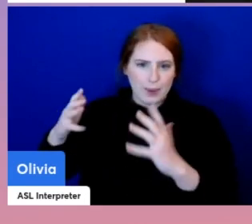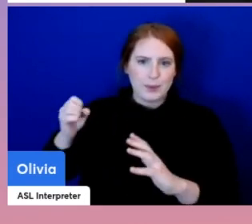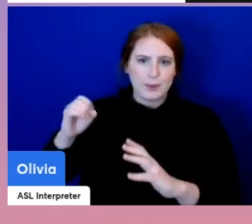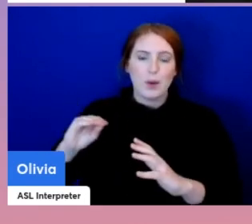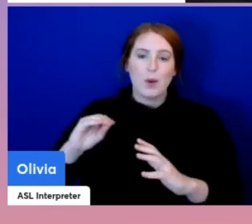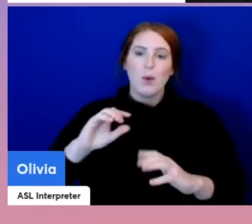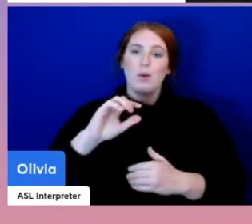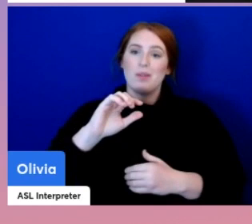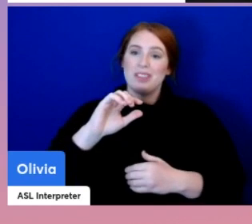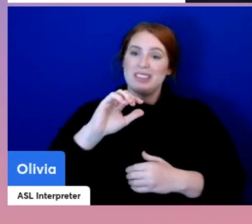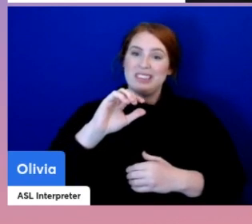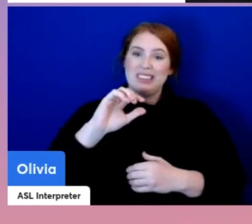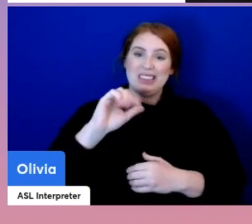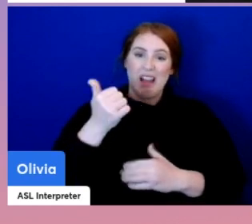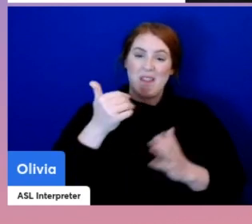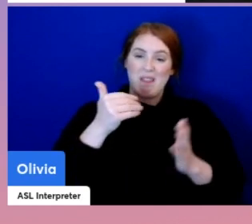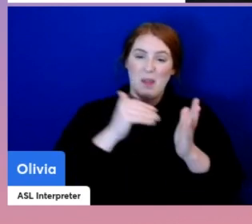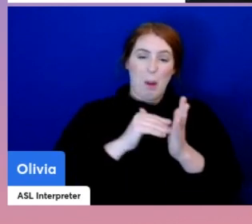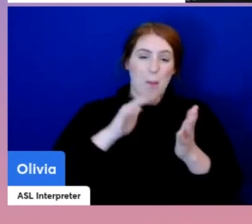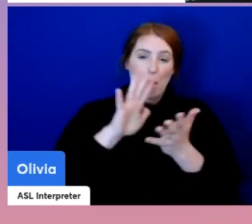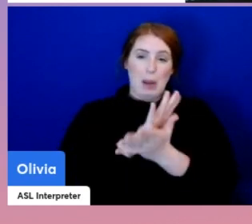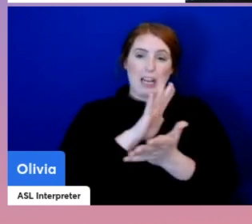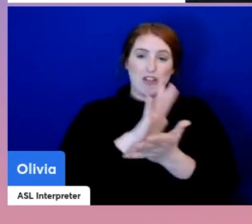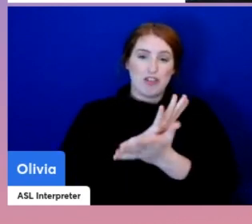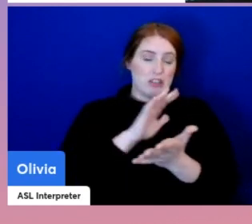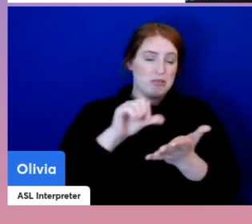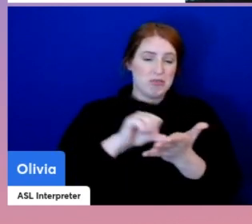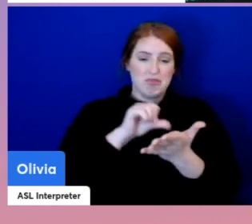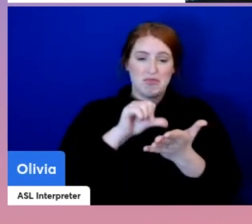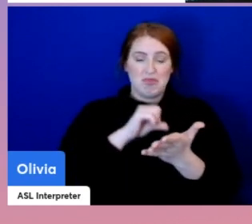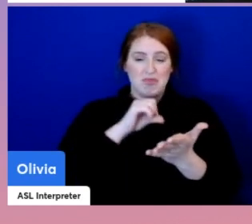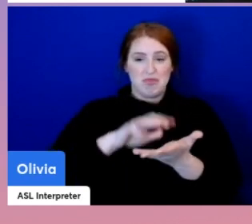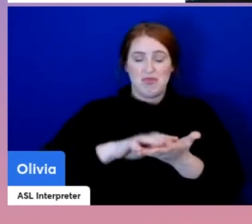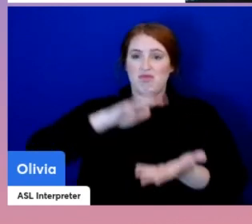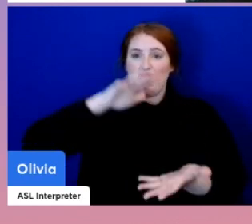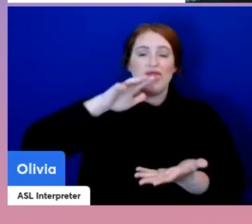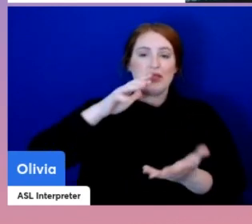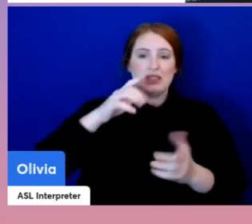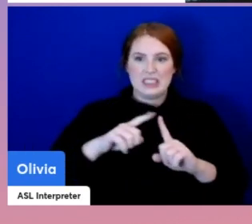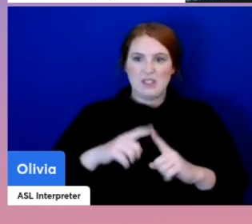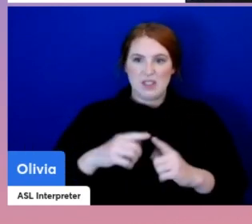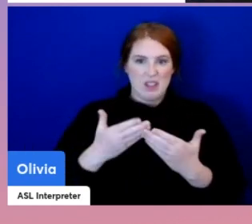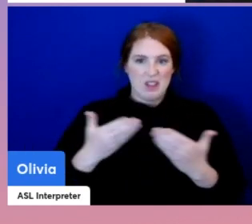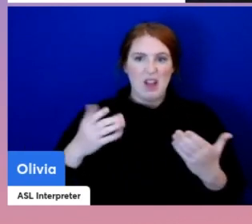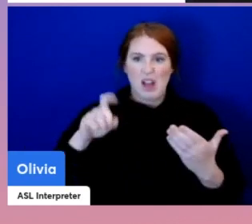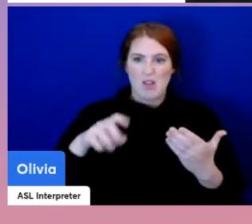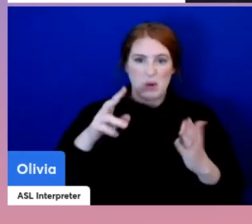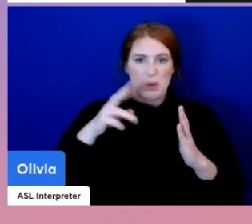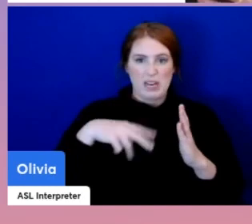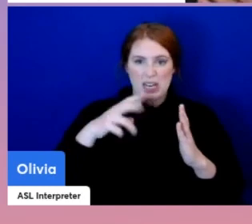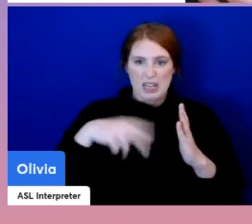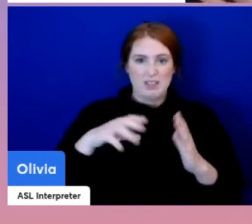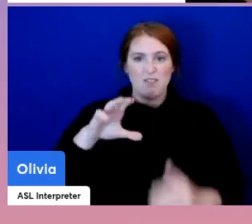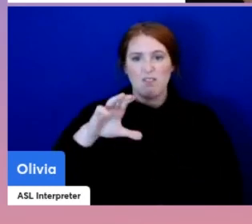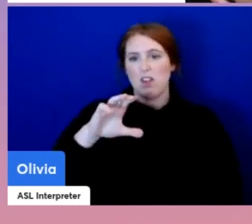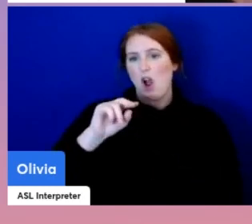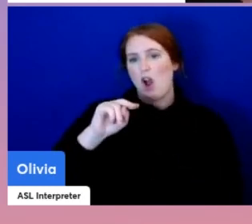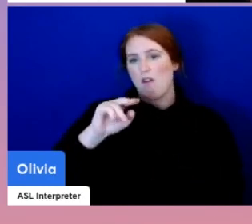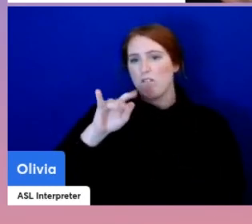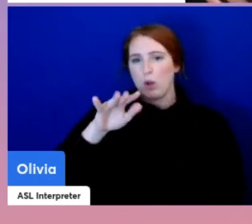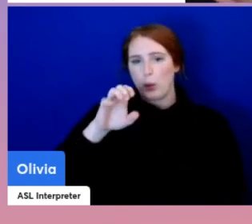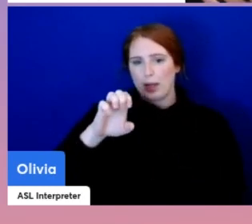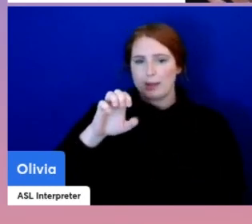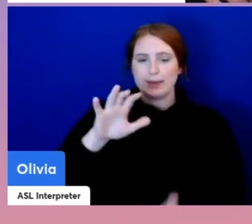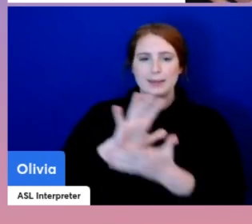documentation that we promise will definitely be kept up to date and not fall into disrepair at the 6-month mark at all. Now, remembering our goal